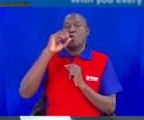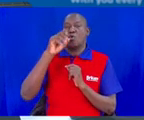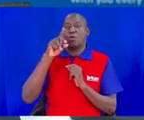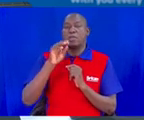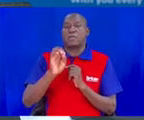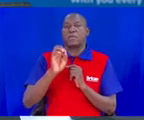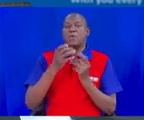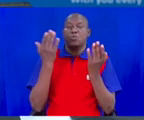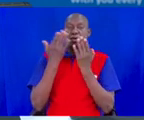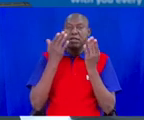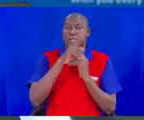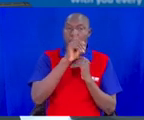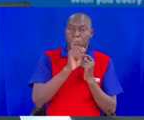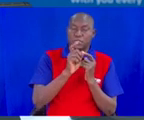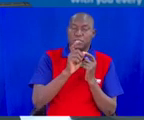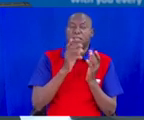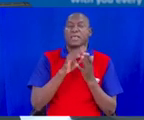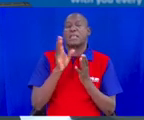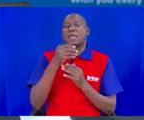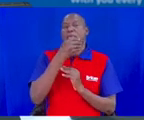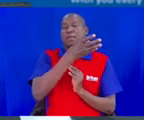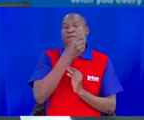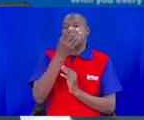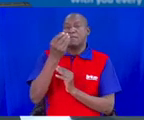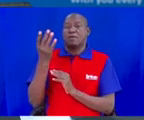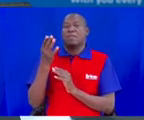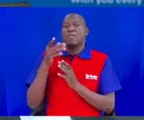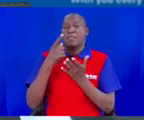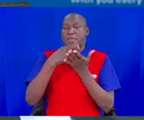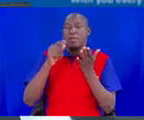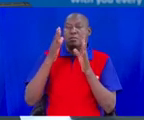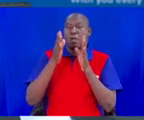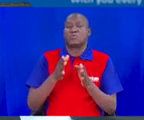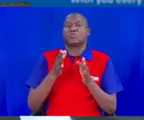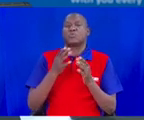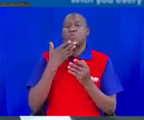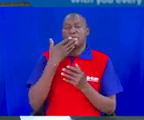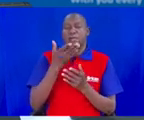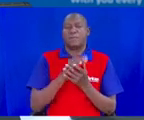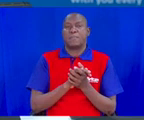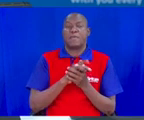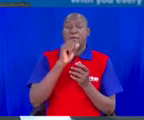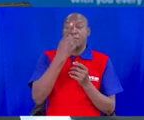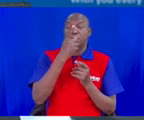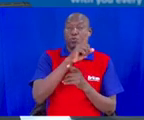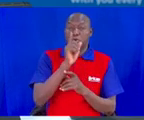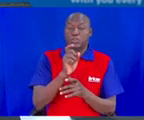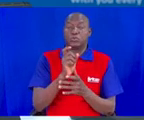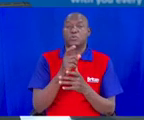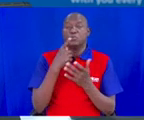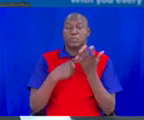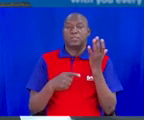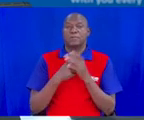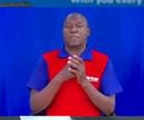And I will read the question and direct it to the right person to answer. So the first question is